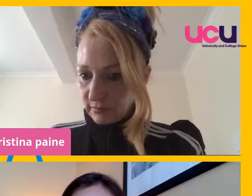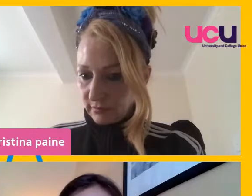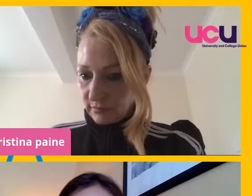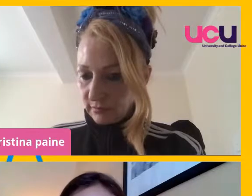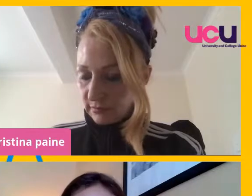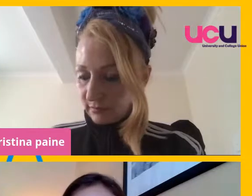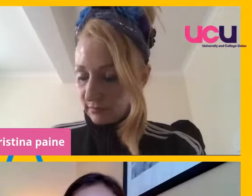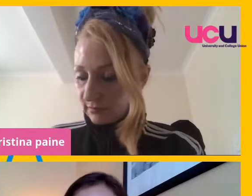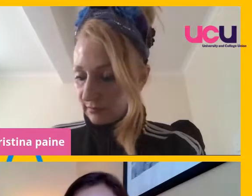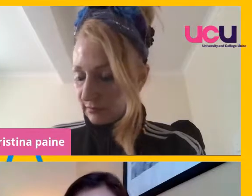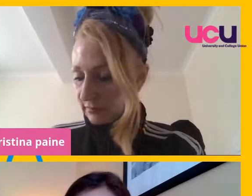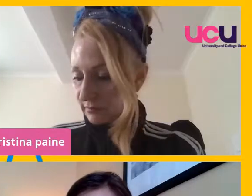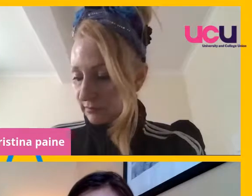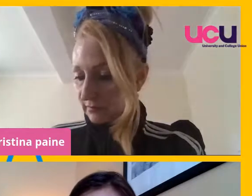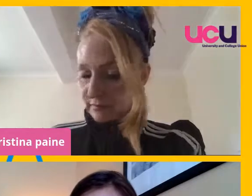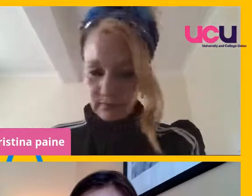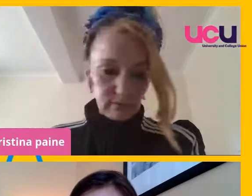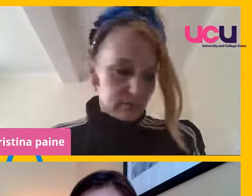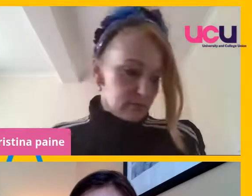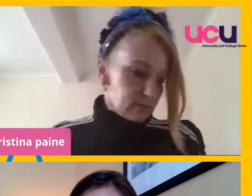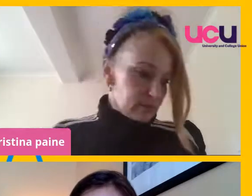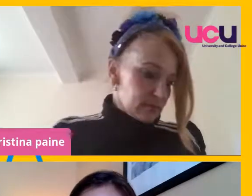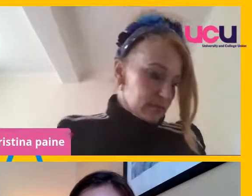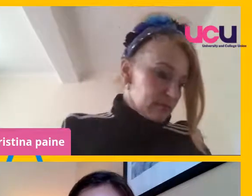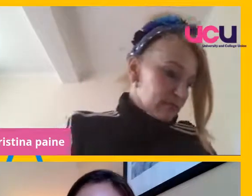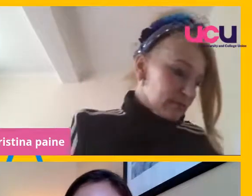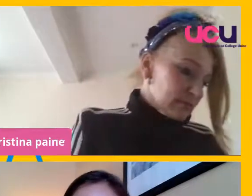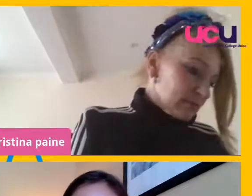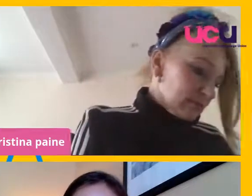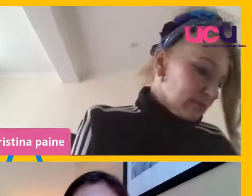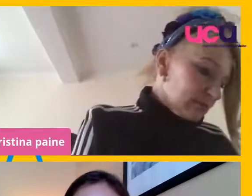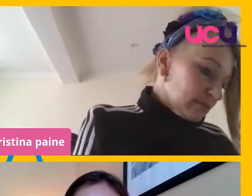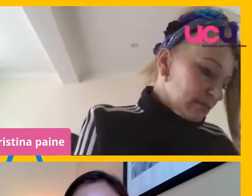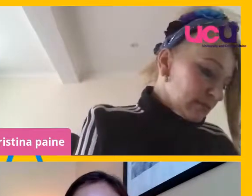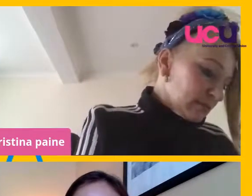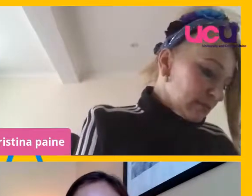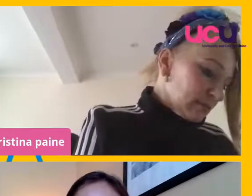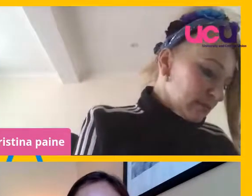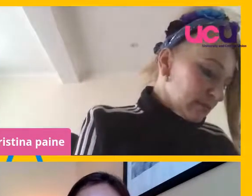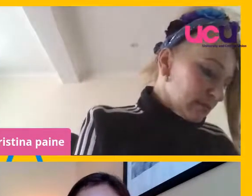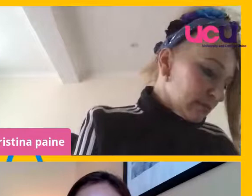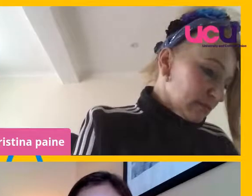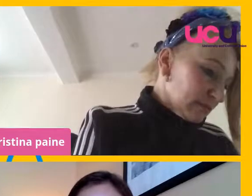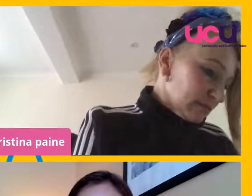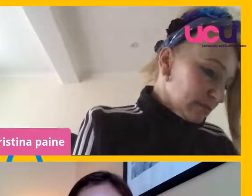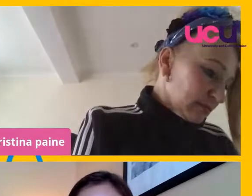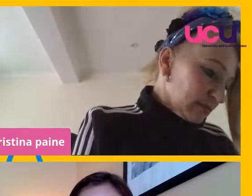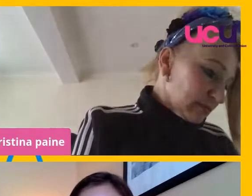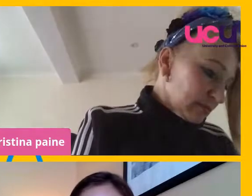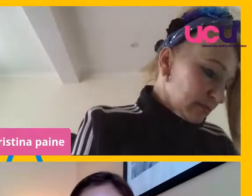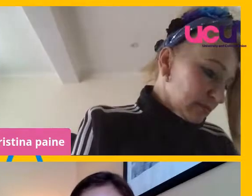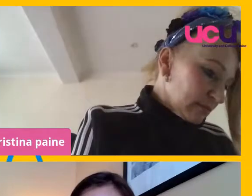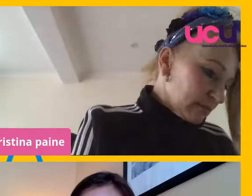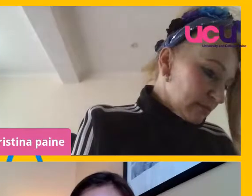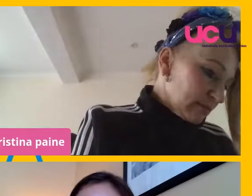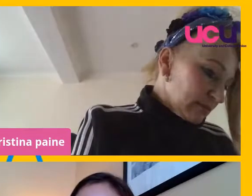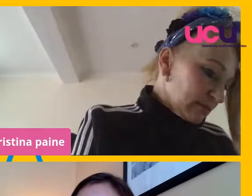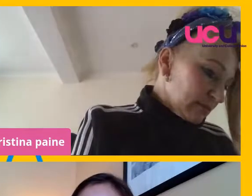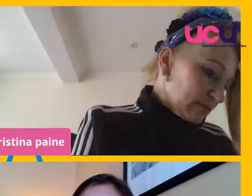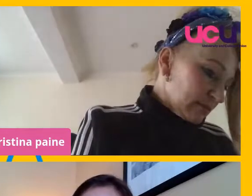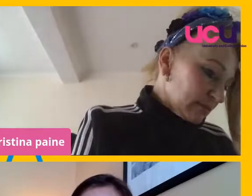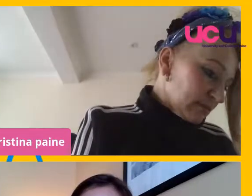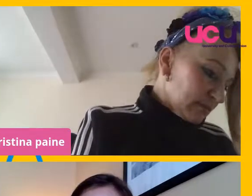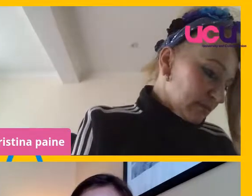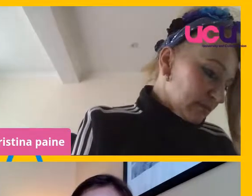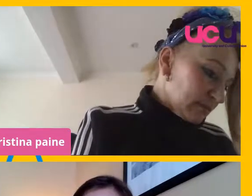can ask for the structures of that union to do, but it will be meaningless if every member of this union doesn't take forward all those initiatives. So